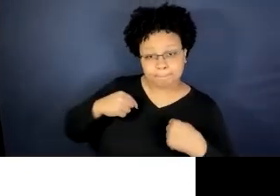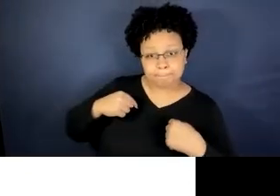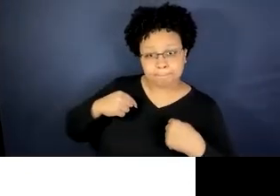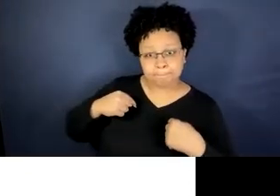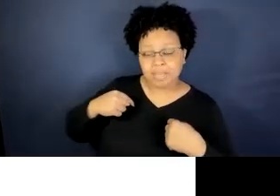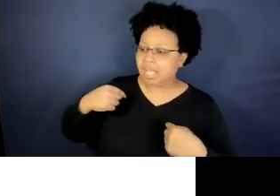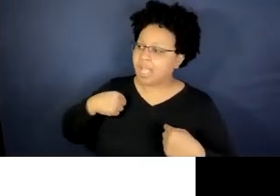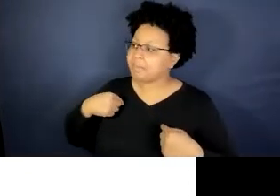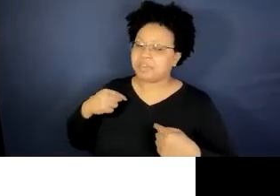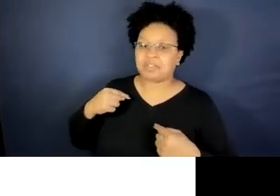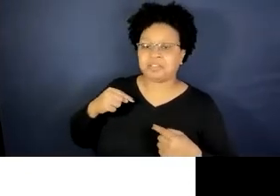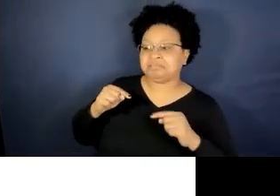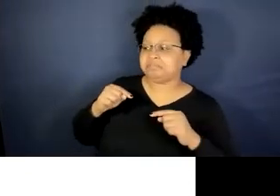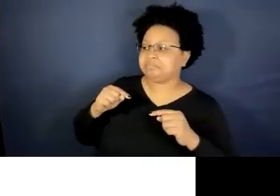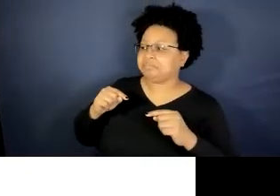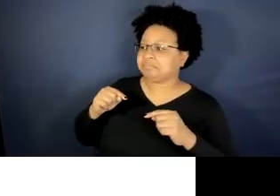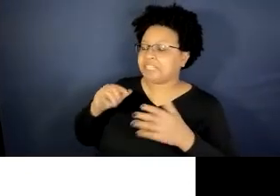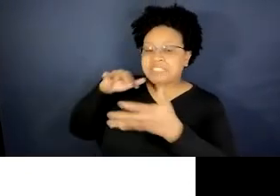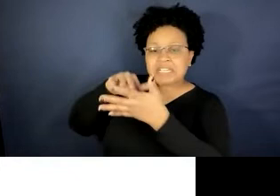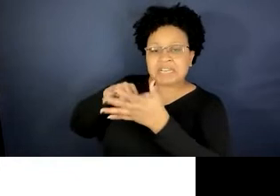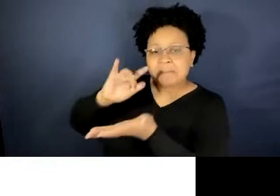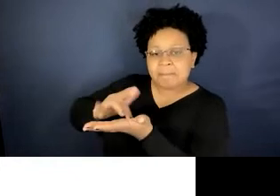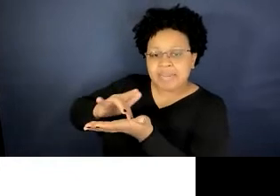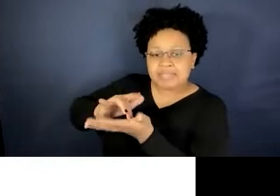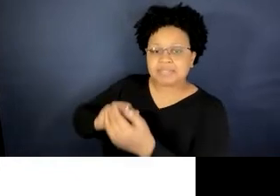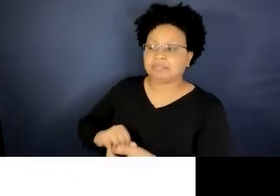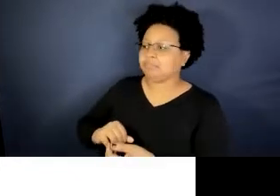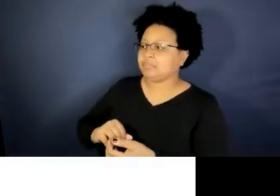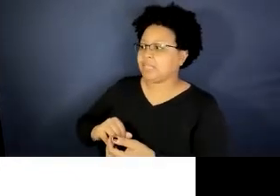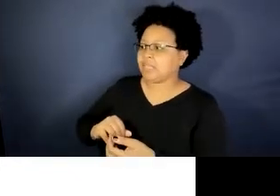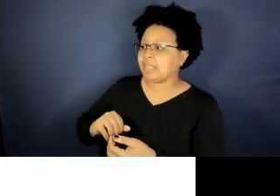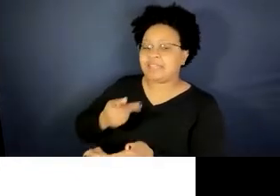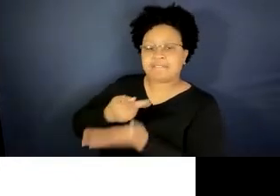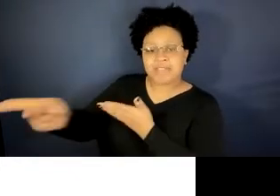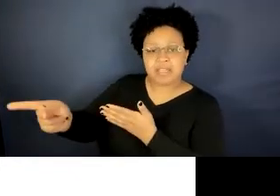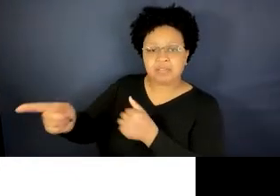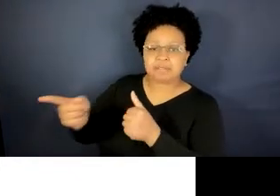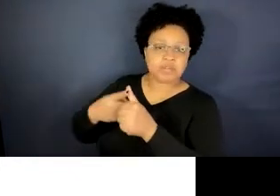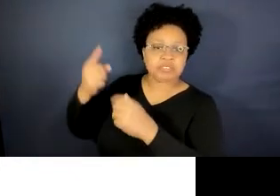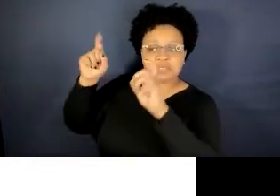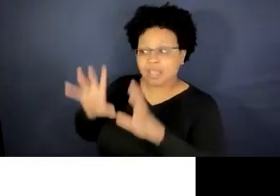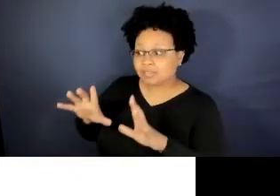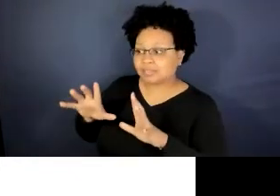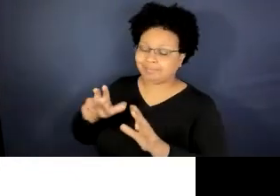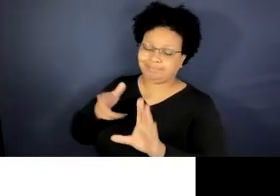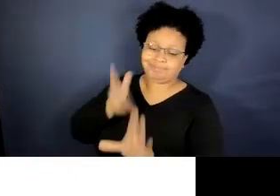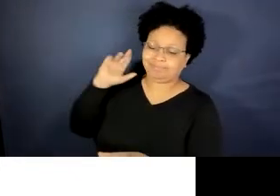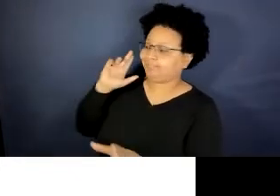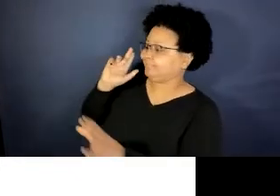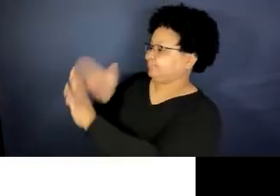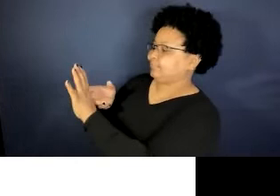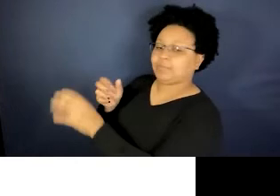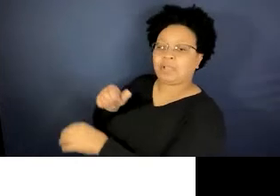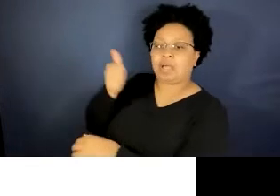I'm gonna go into medicine. And then they flunk their first test and they get out of it and go do something else.